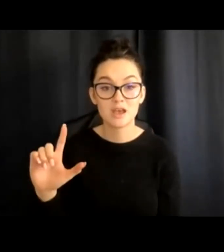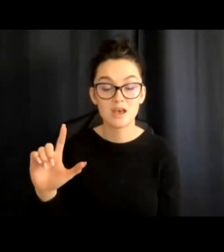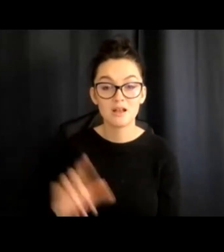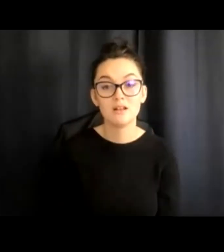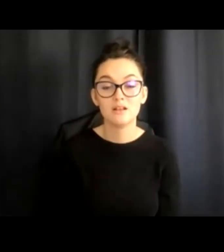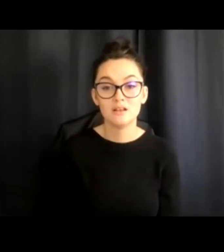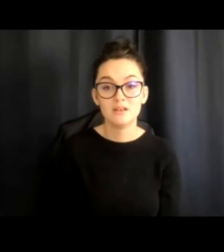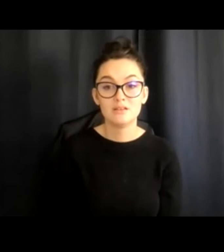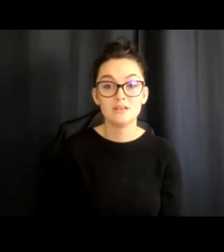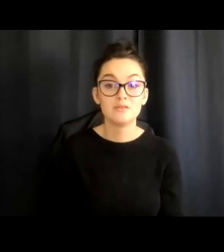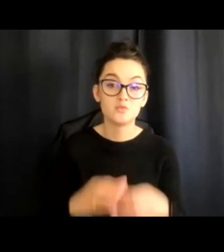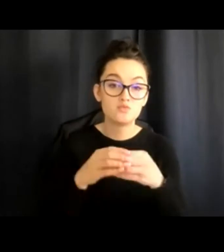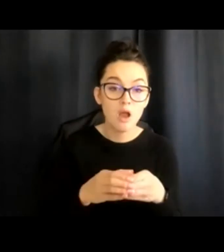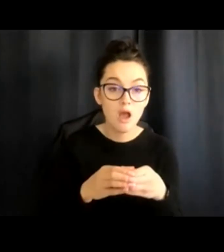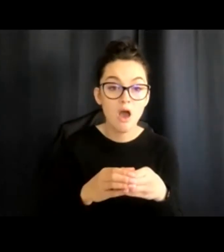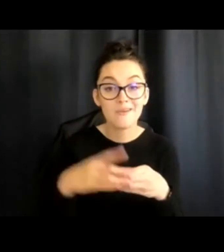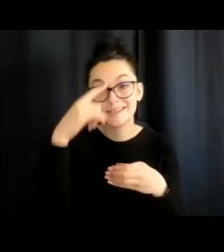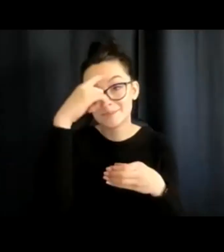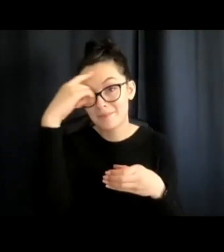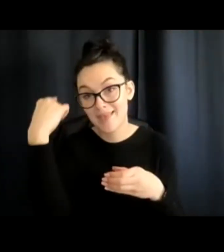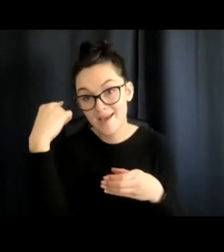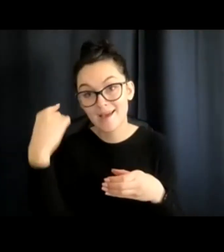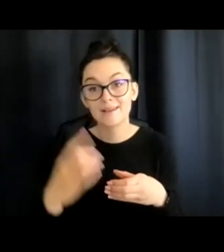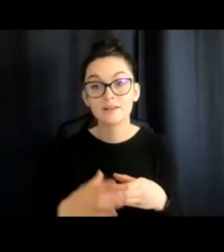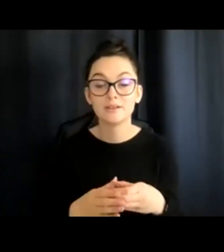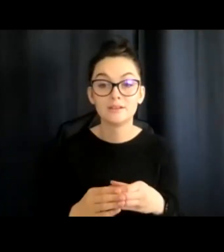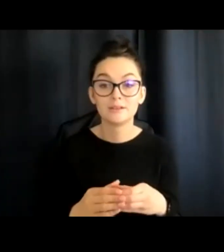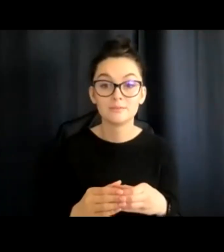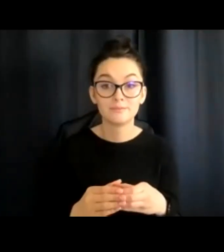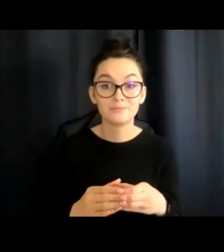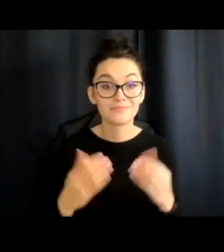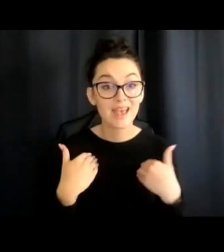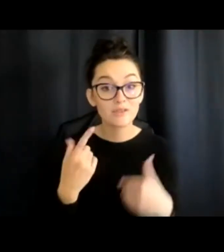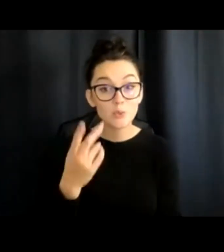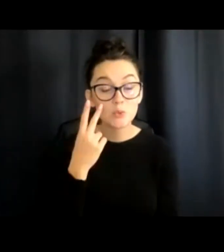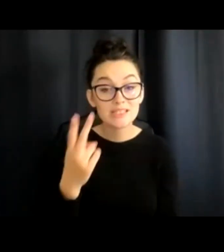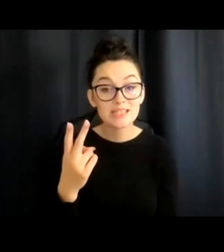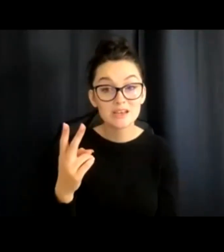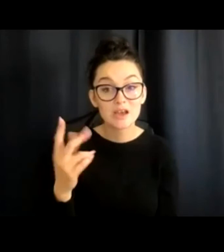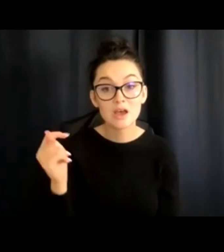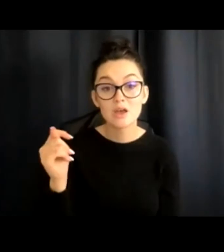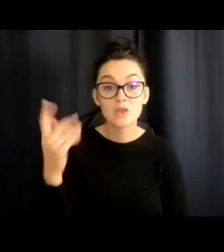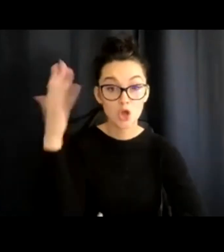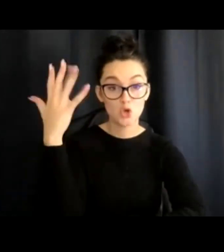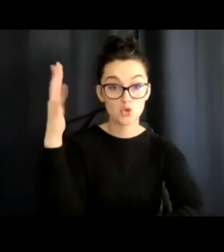It's round and it's black. And have you ever seen a tree snail?